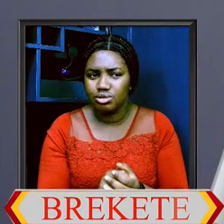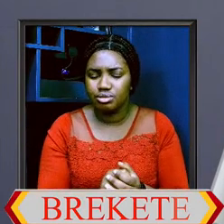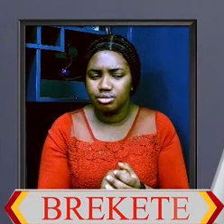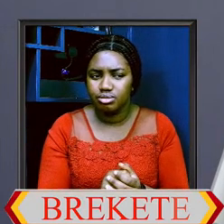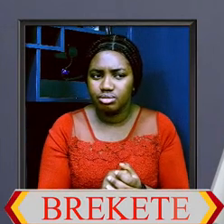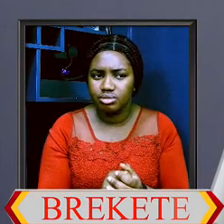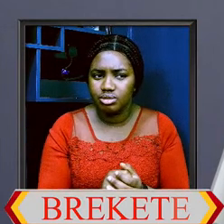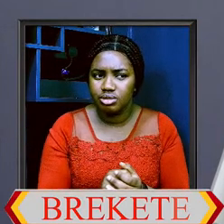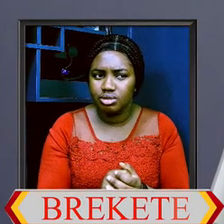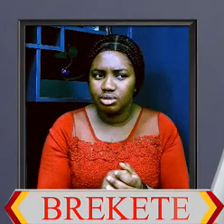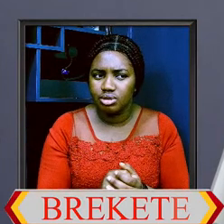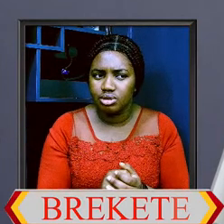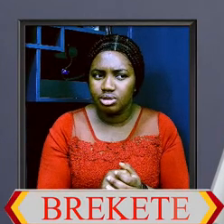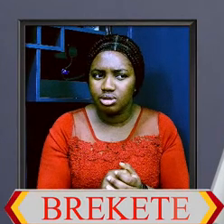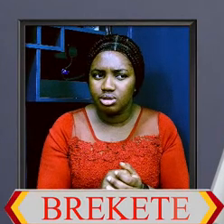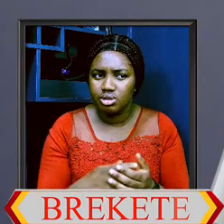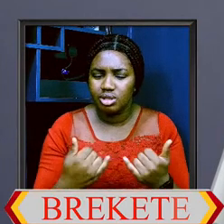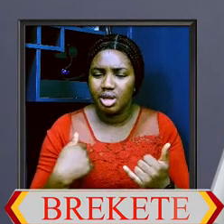now